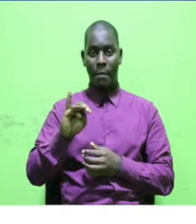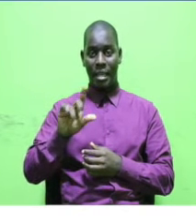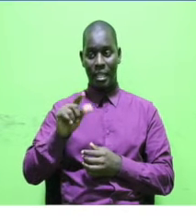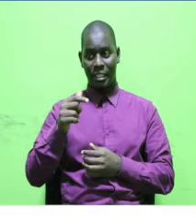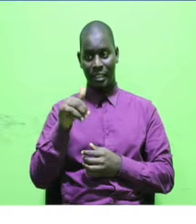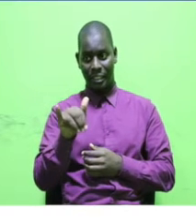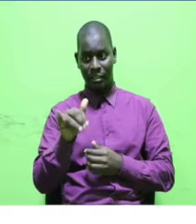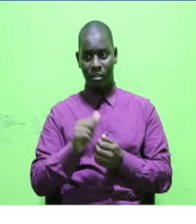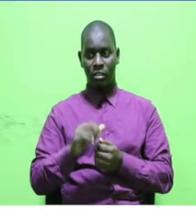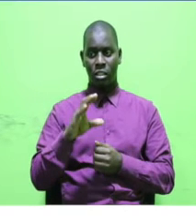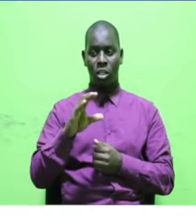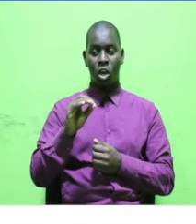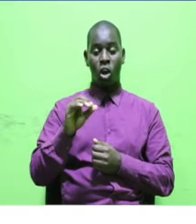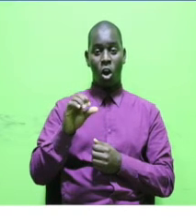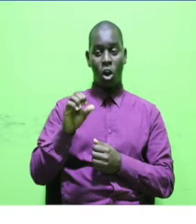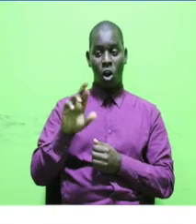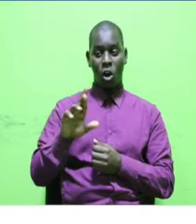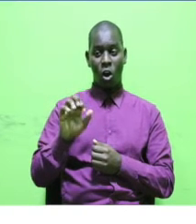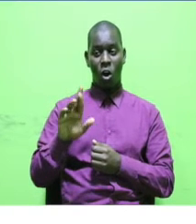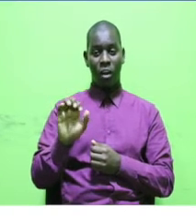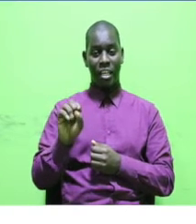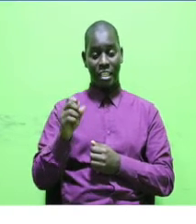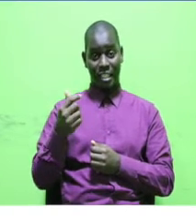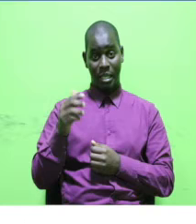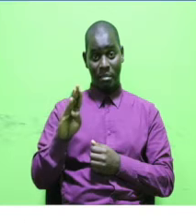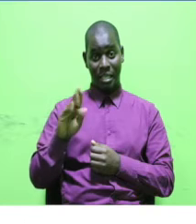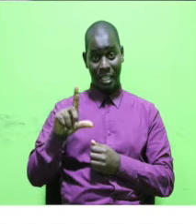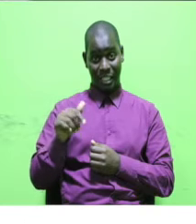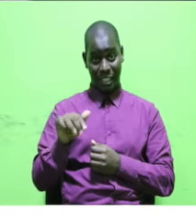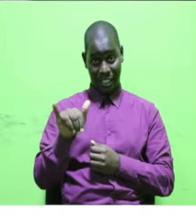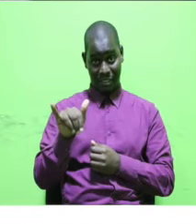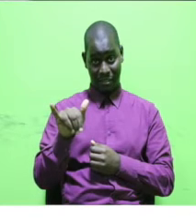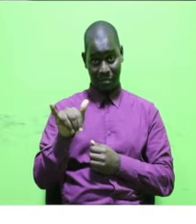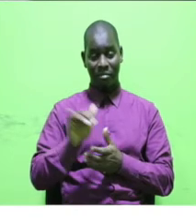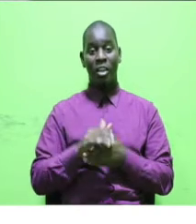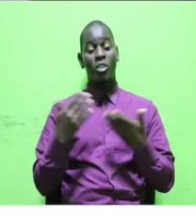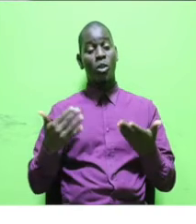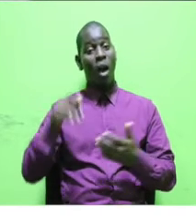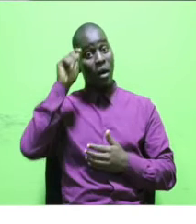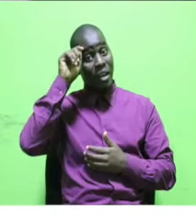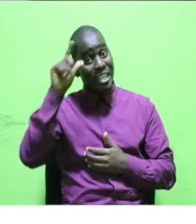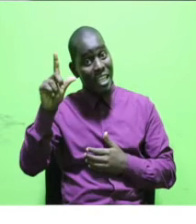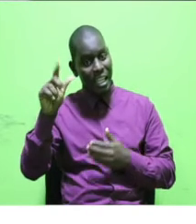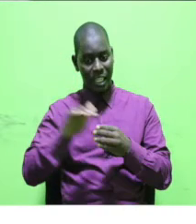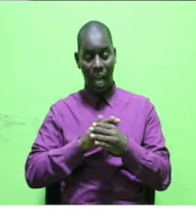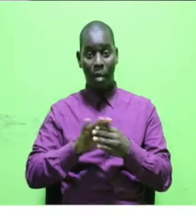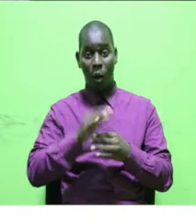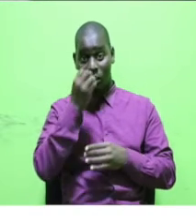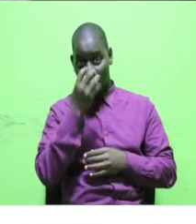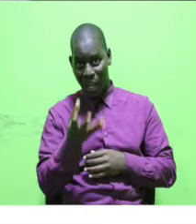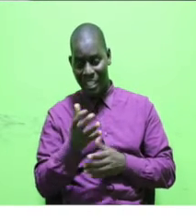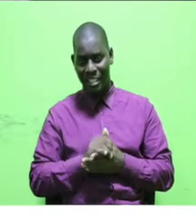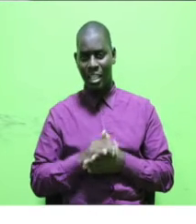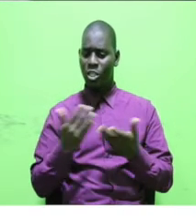toxicity, and reactivity. I think now you have understood about waste. Let us